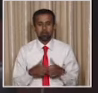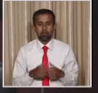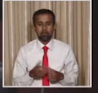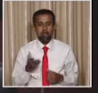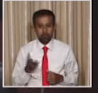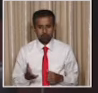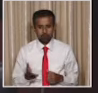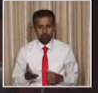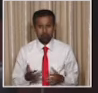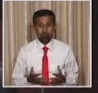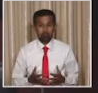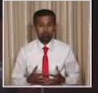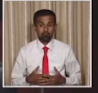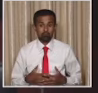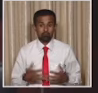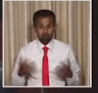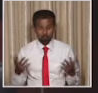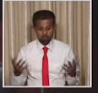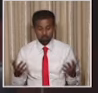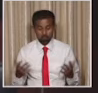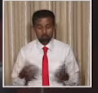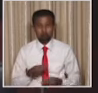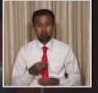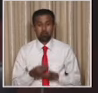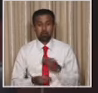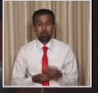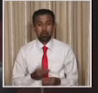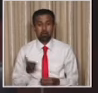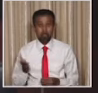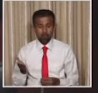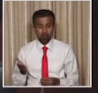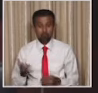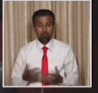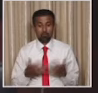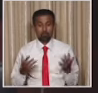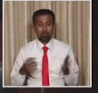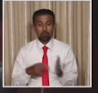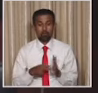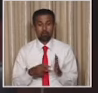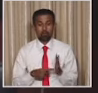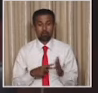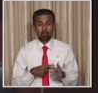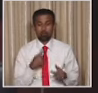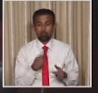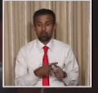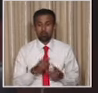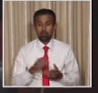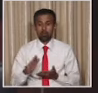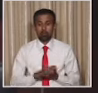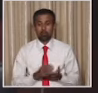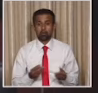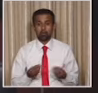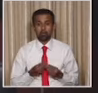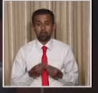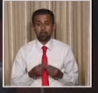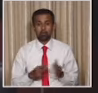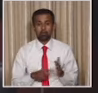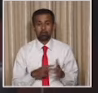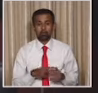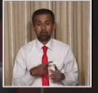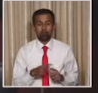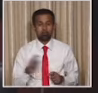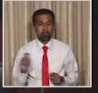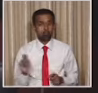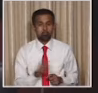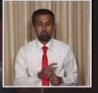no even playing field. This needs to be fixed if we want to fix the economy. The sugar scam is one of that has been